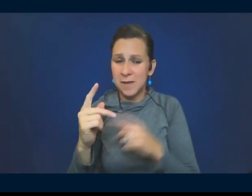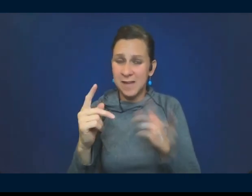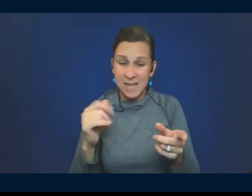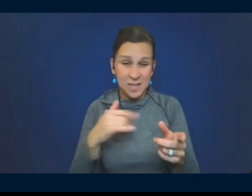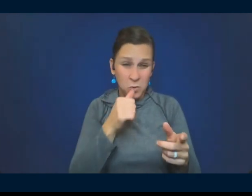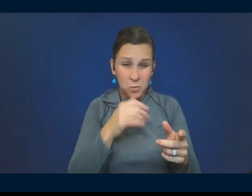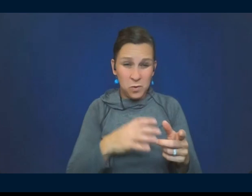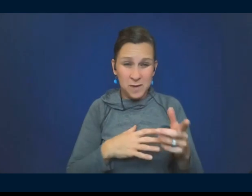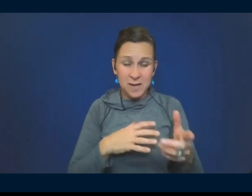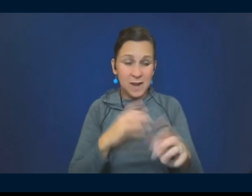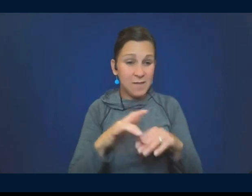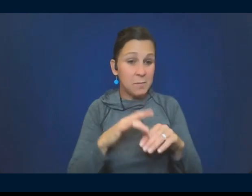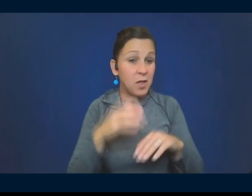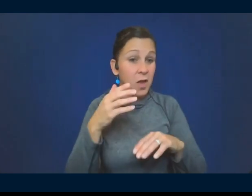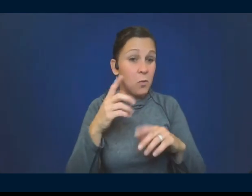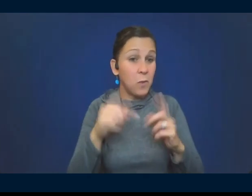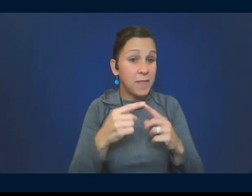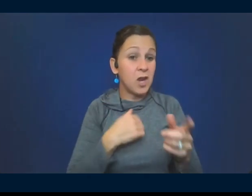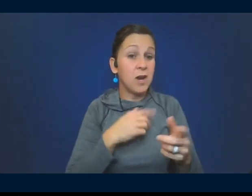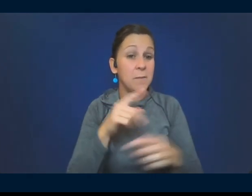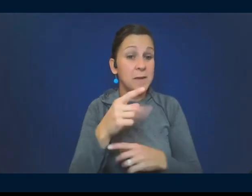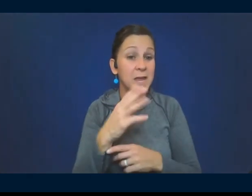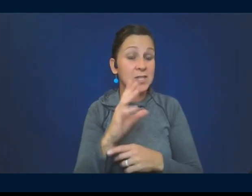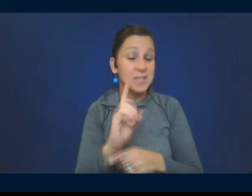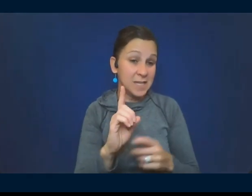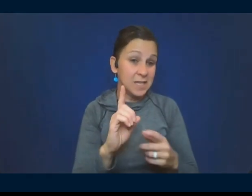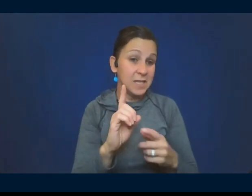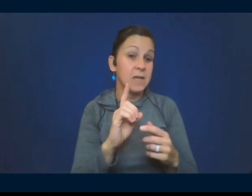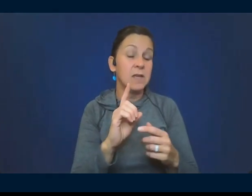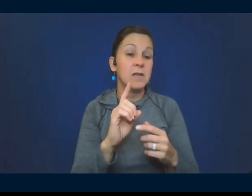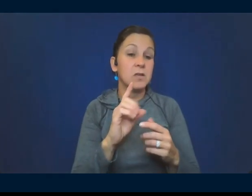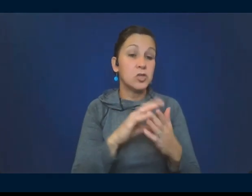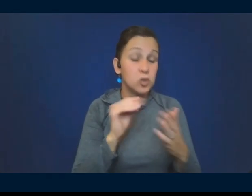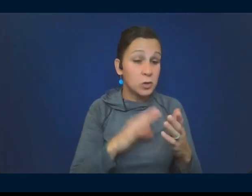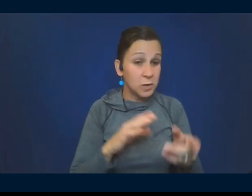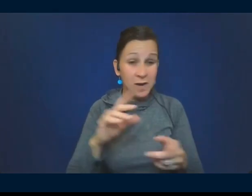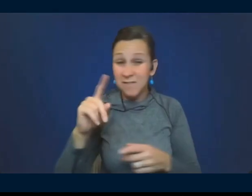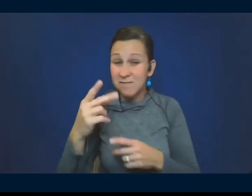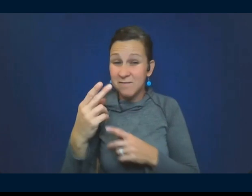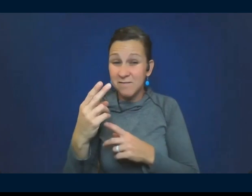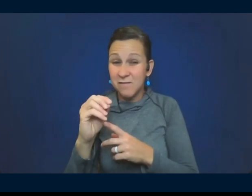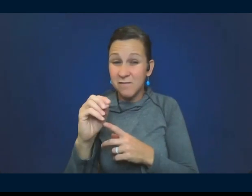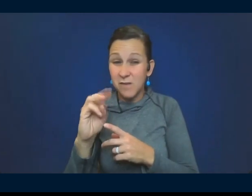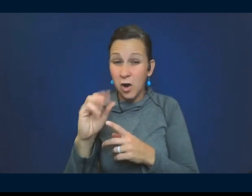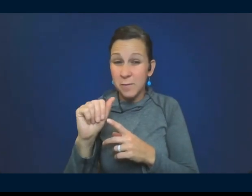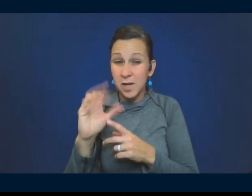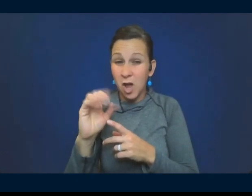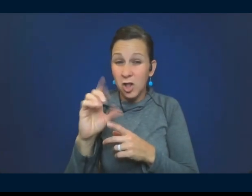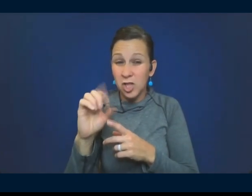a full-time PhD student? Would pharmacology or pharmaceutical science programs qualify?